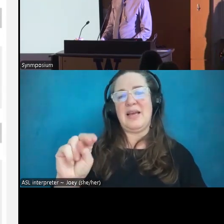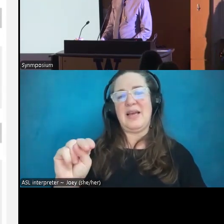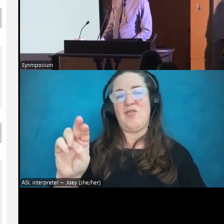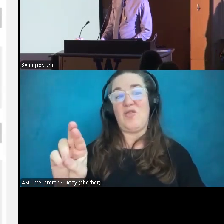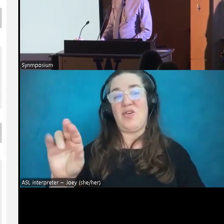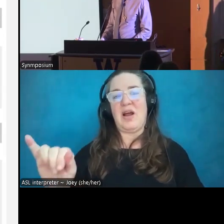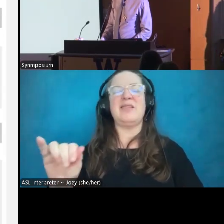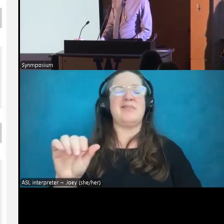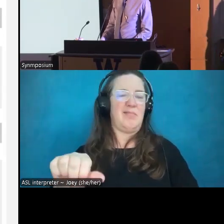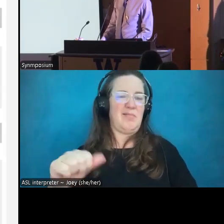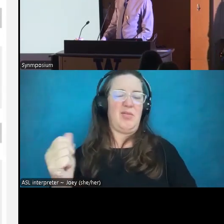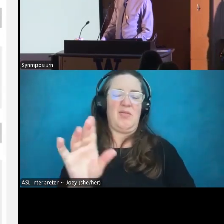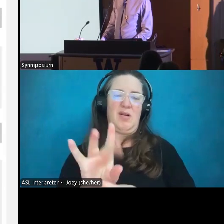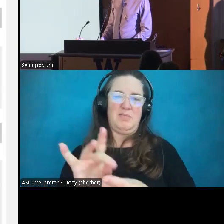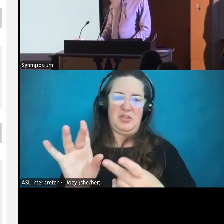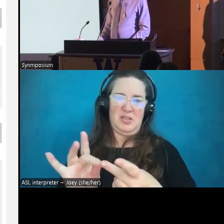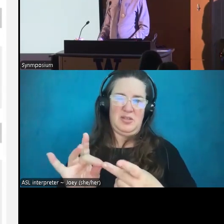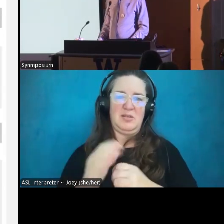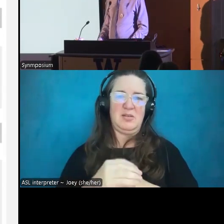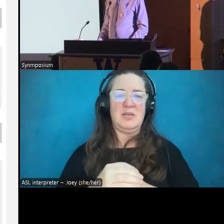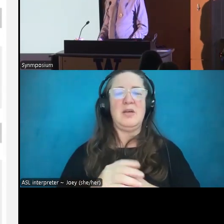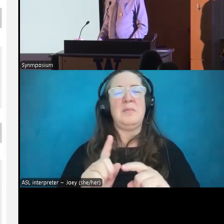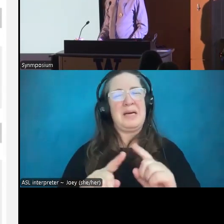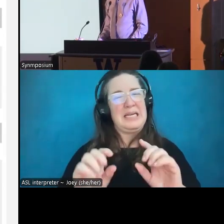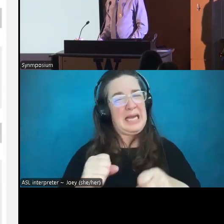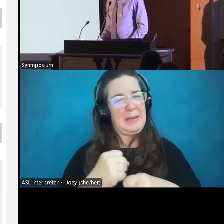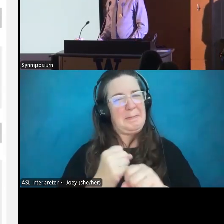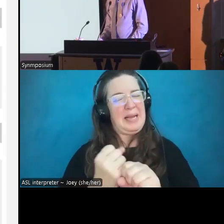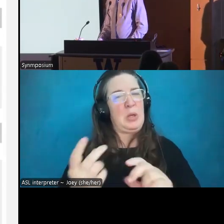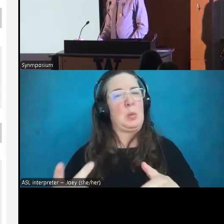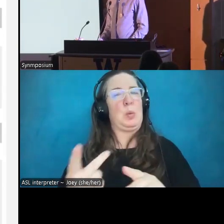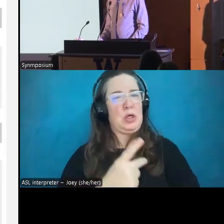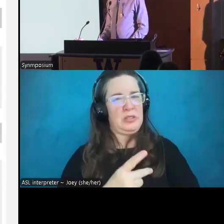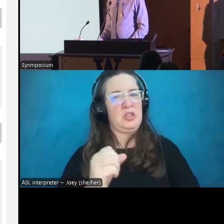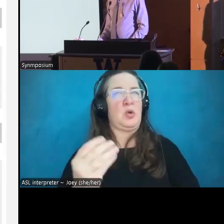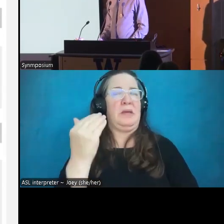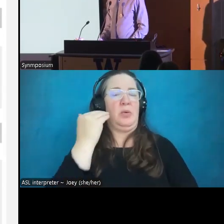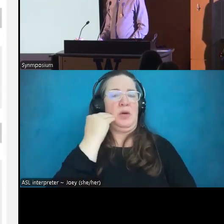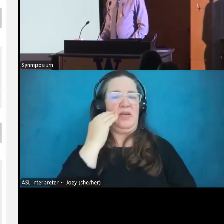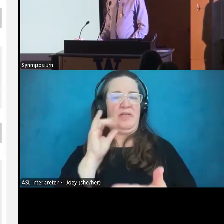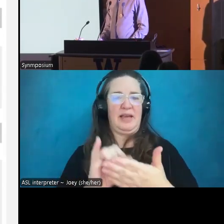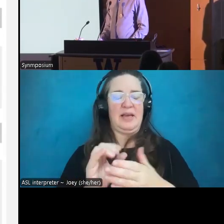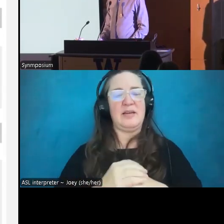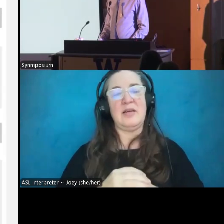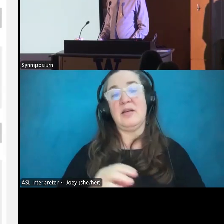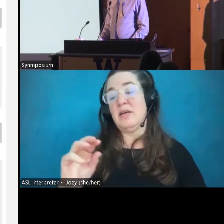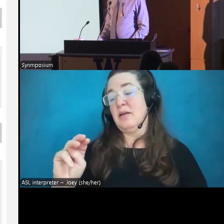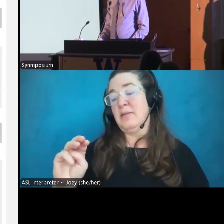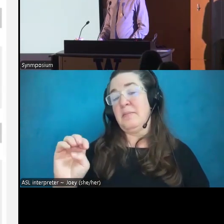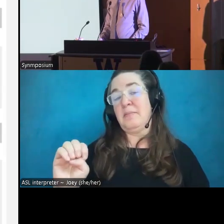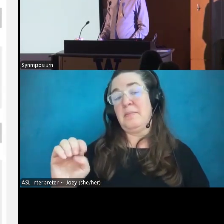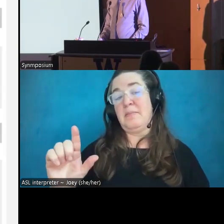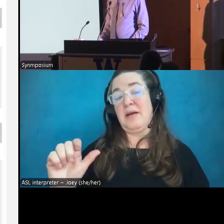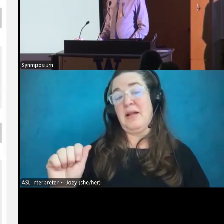be aware of that. And then pharmacologic treatment for sleep, melatonin, if it works, it's great.